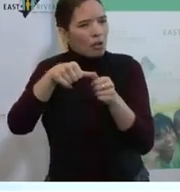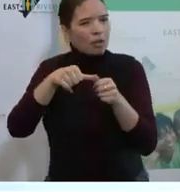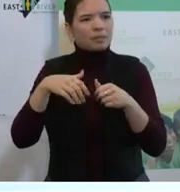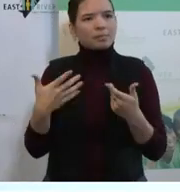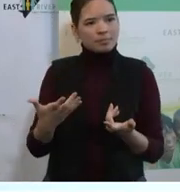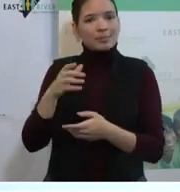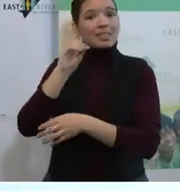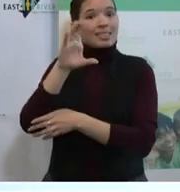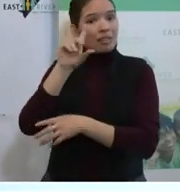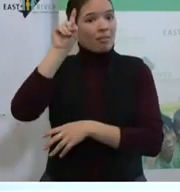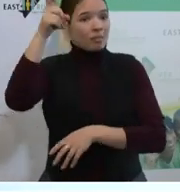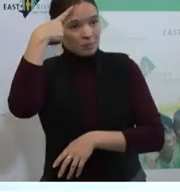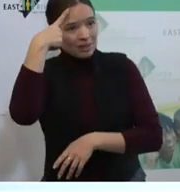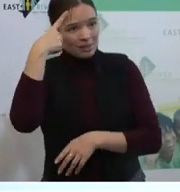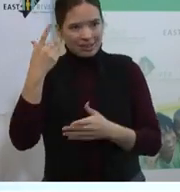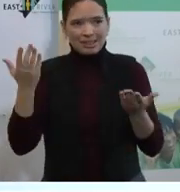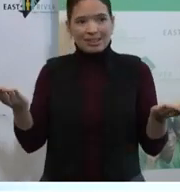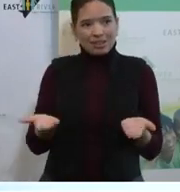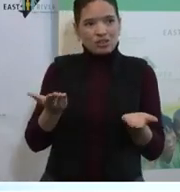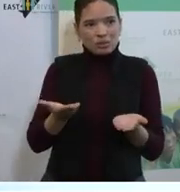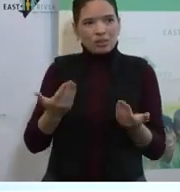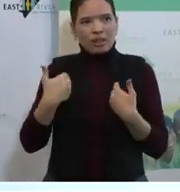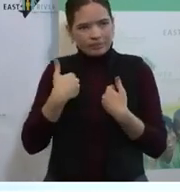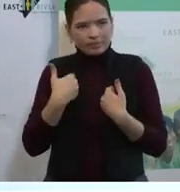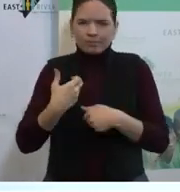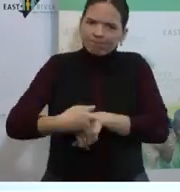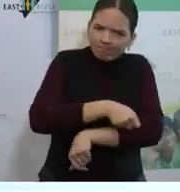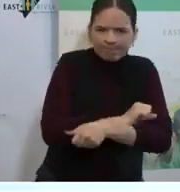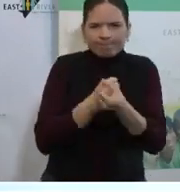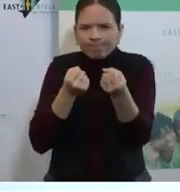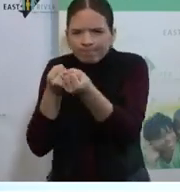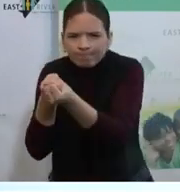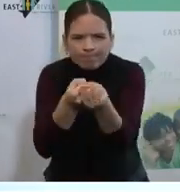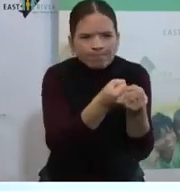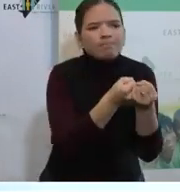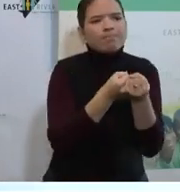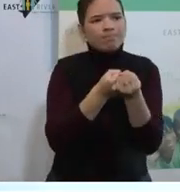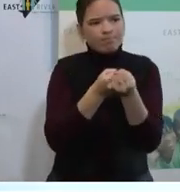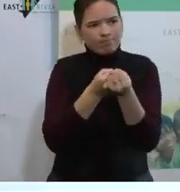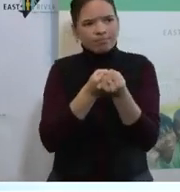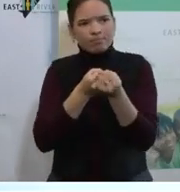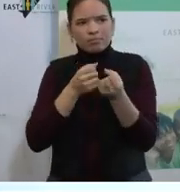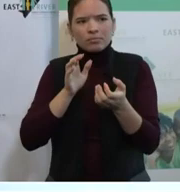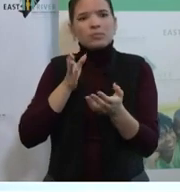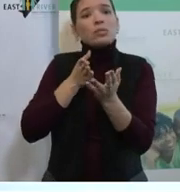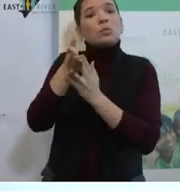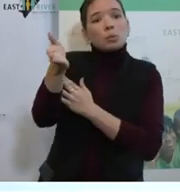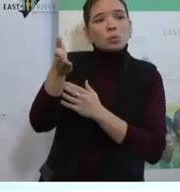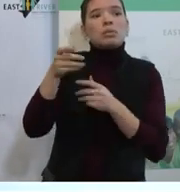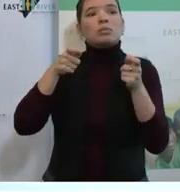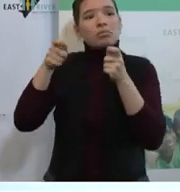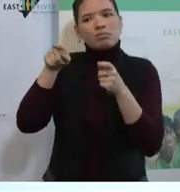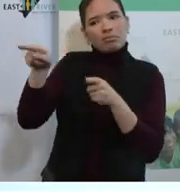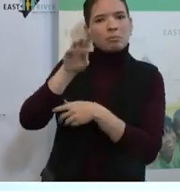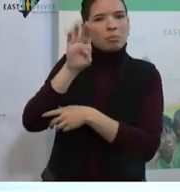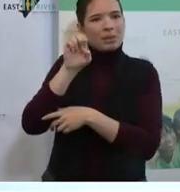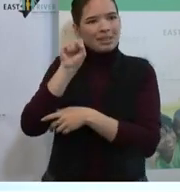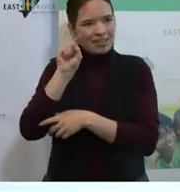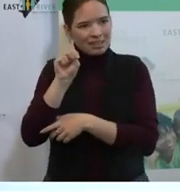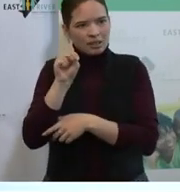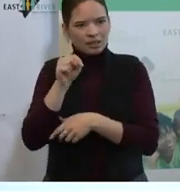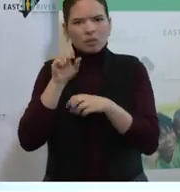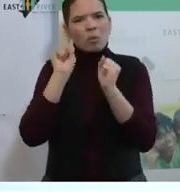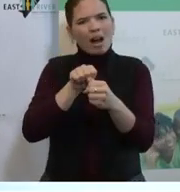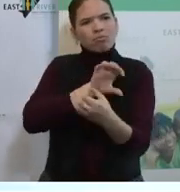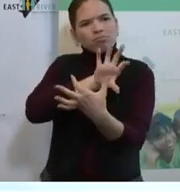who's really working through May and her great team here to make sure you're connected to all that DC government